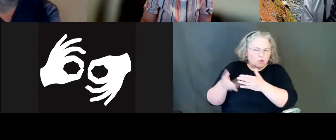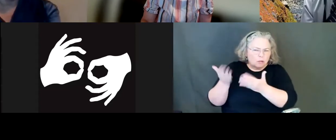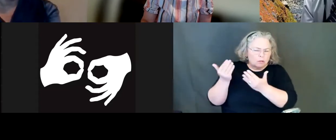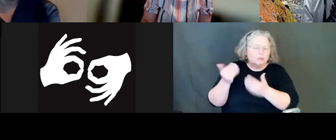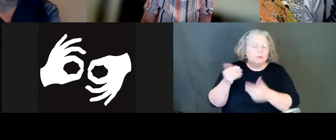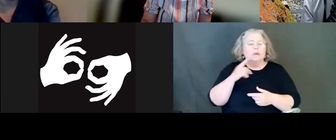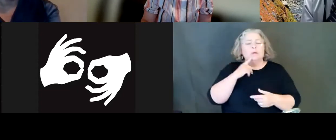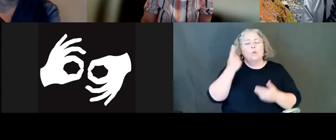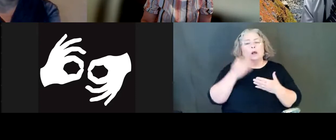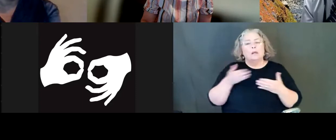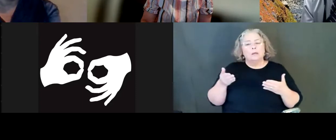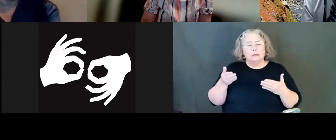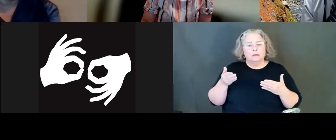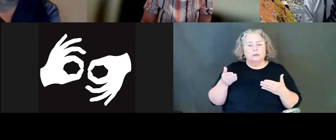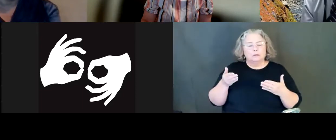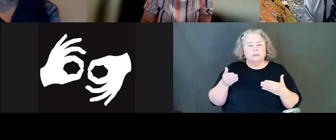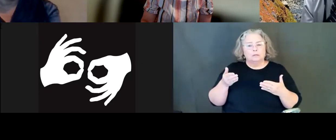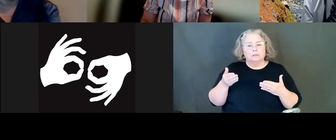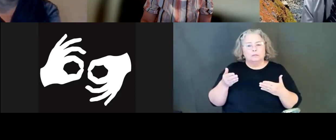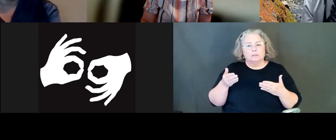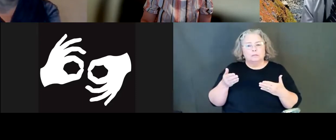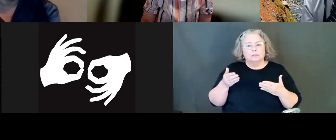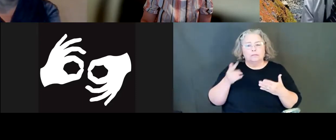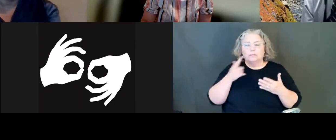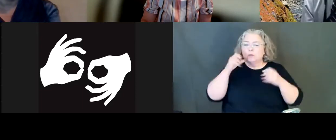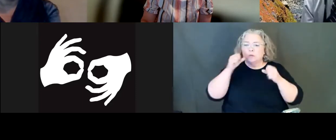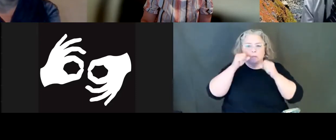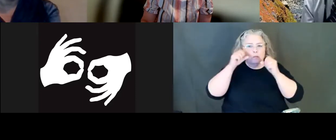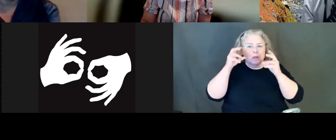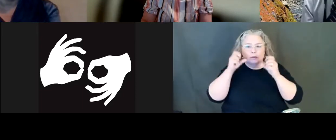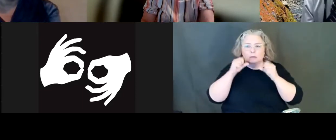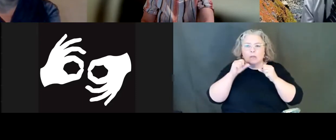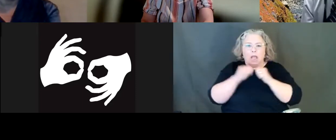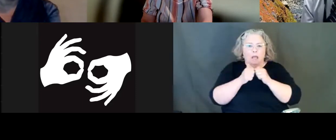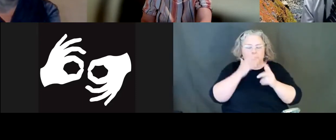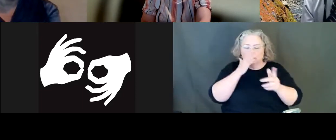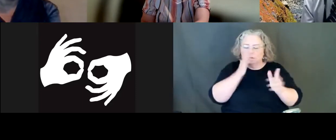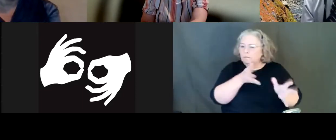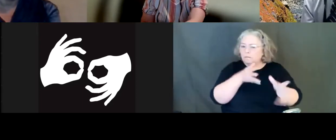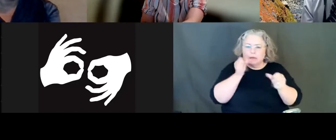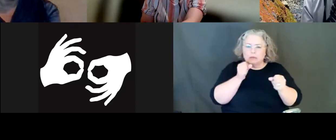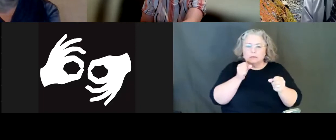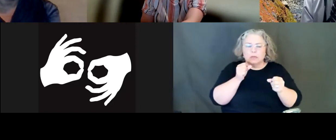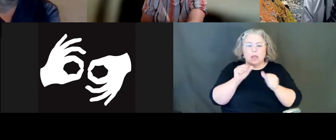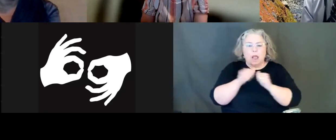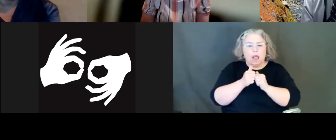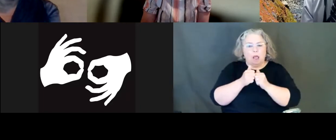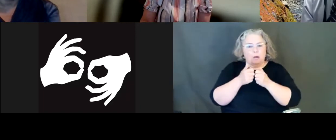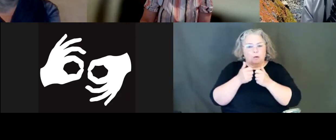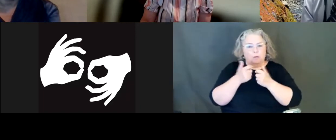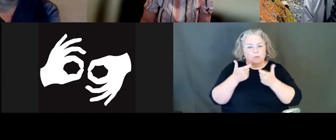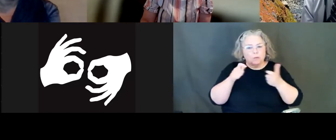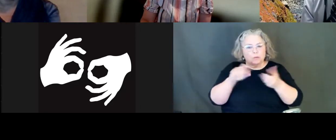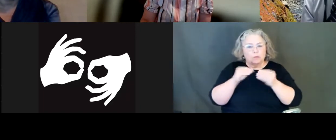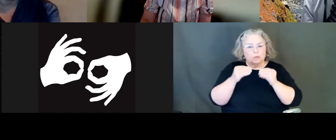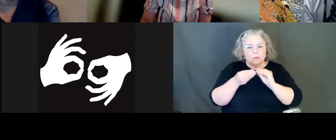one of the things that has been amazing is how quickly and how large the number of